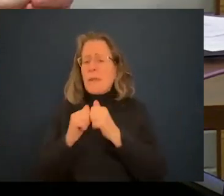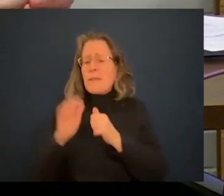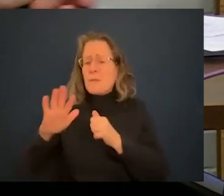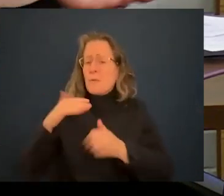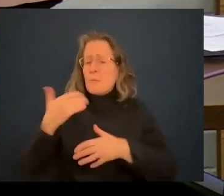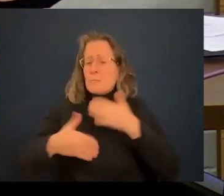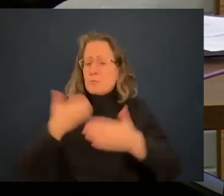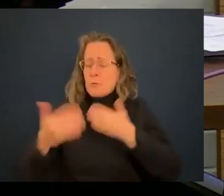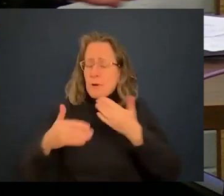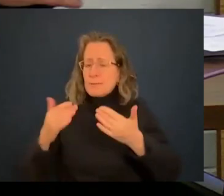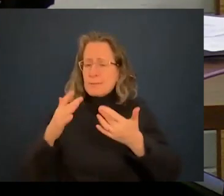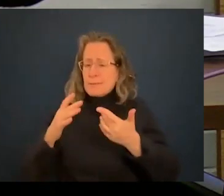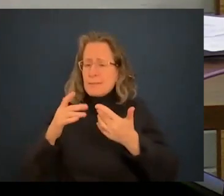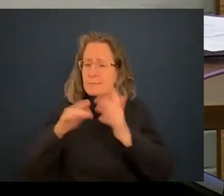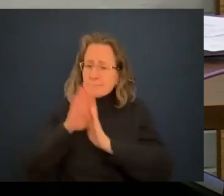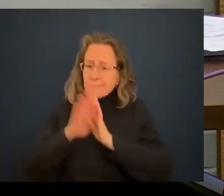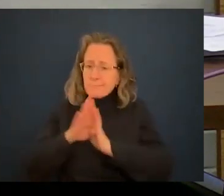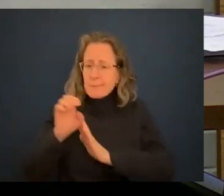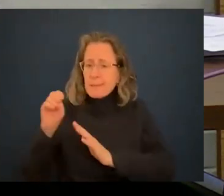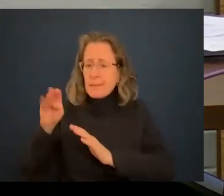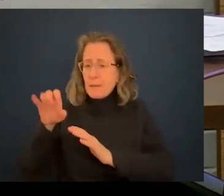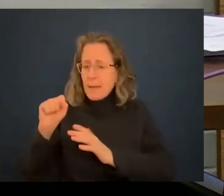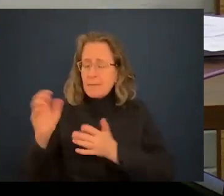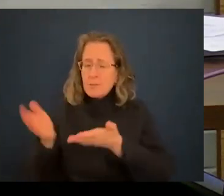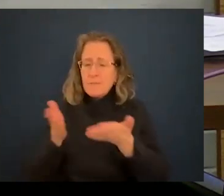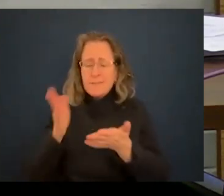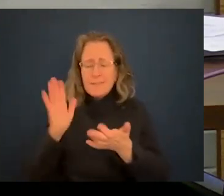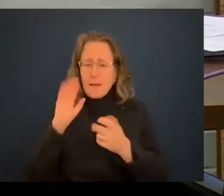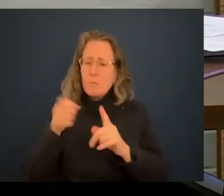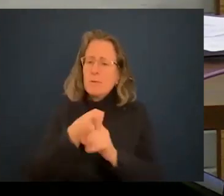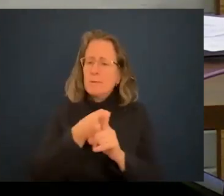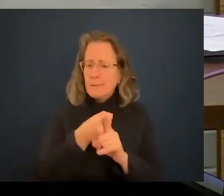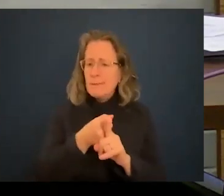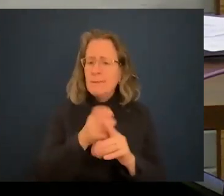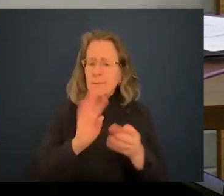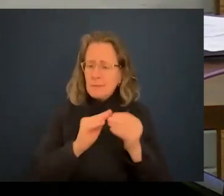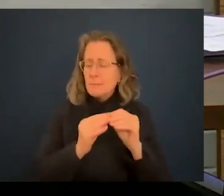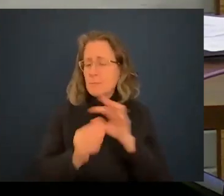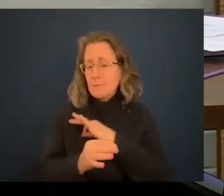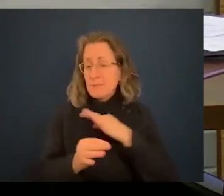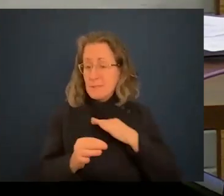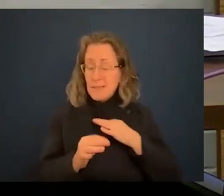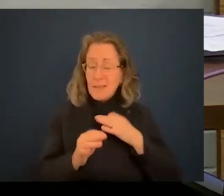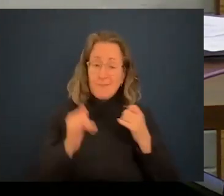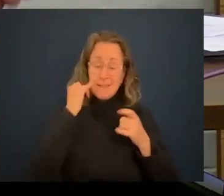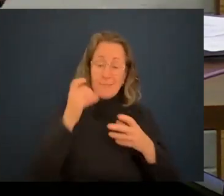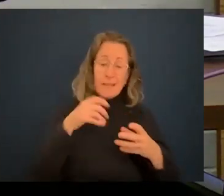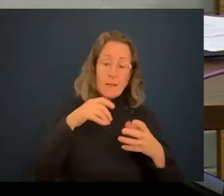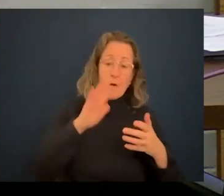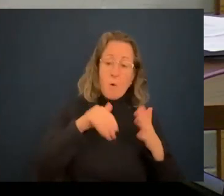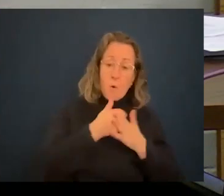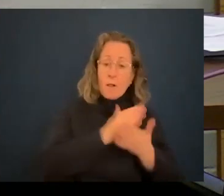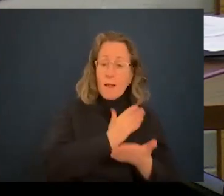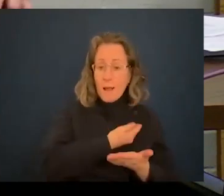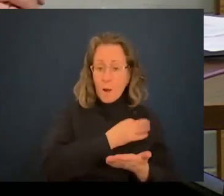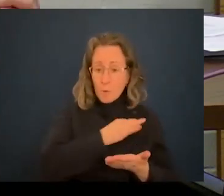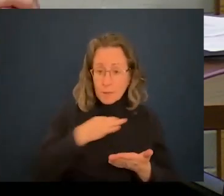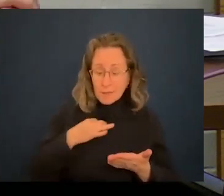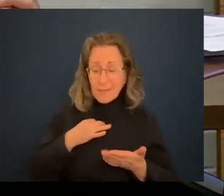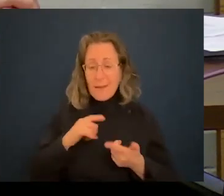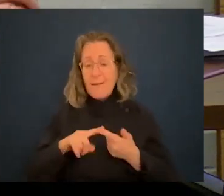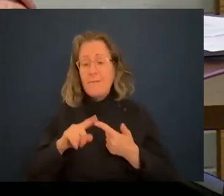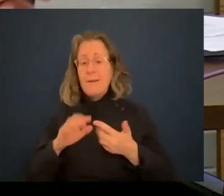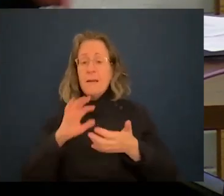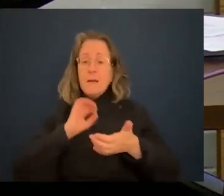if we ought to go in-house if we have to go hybrid if we ought to go back to just a third-party contractor those are different